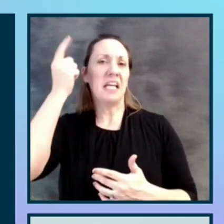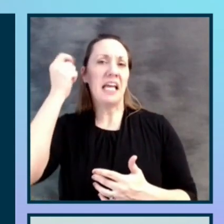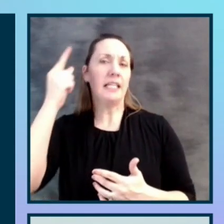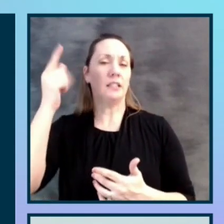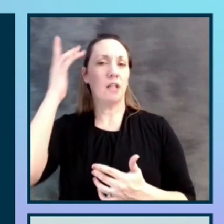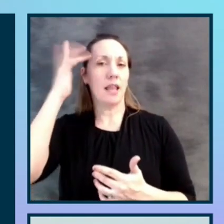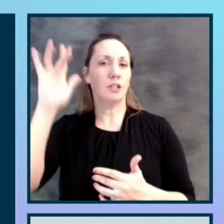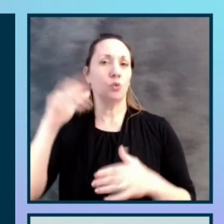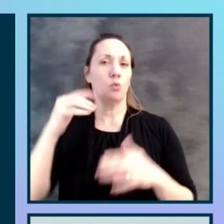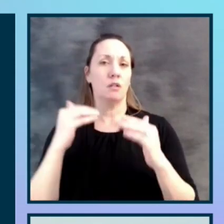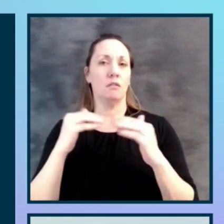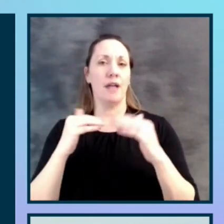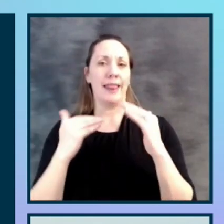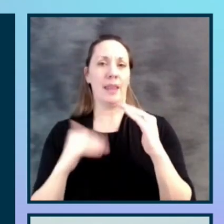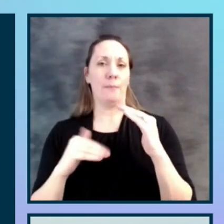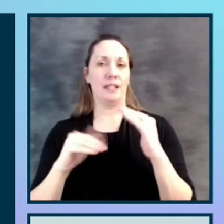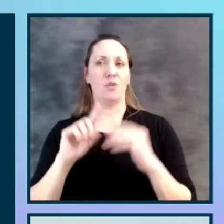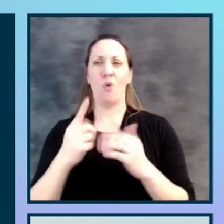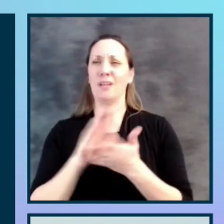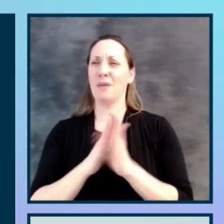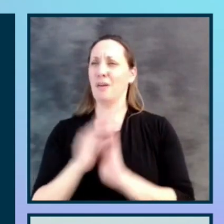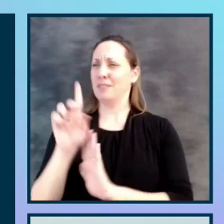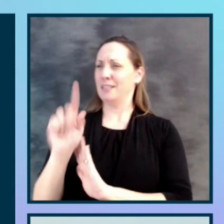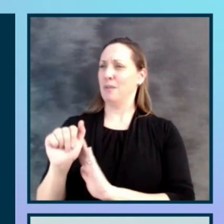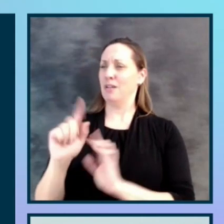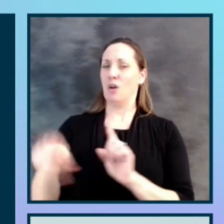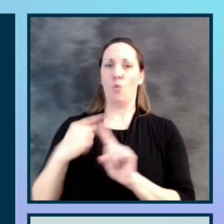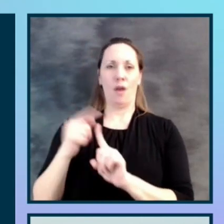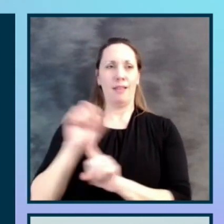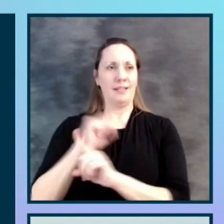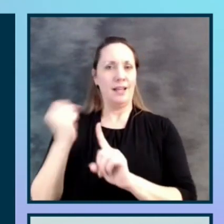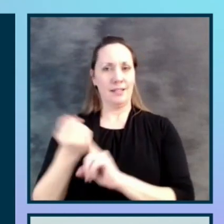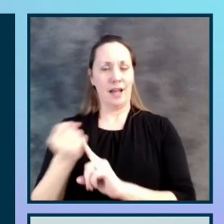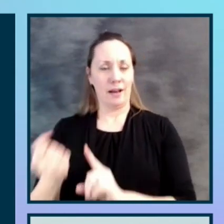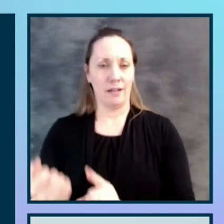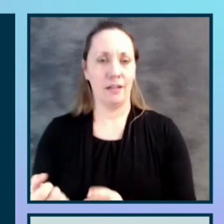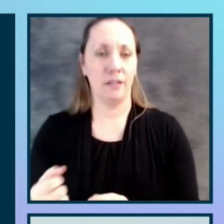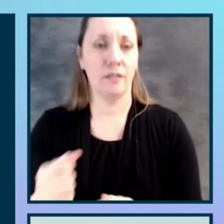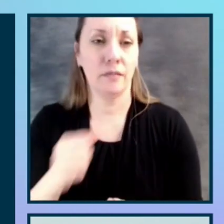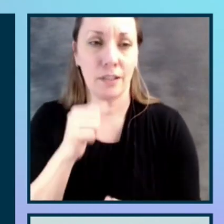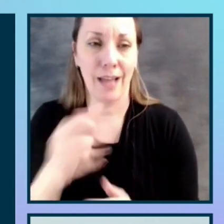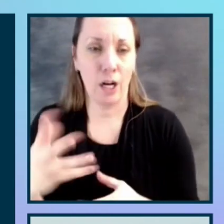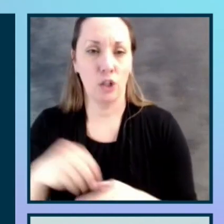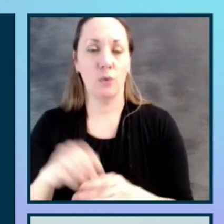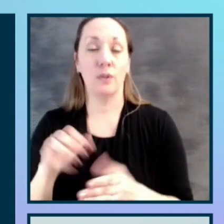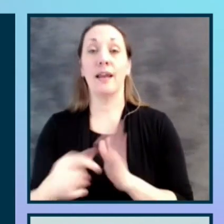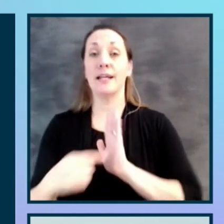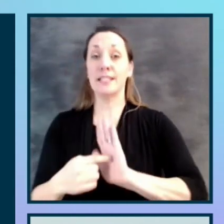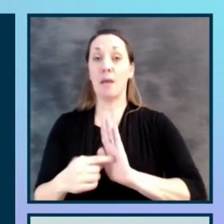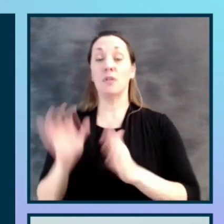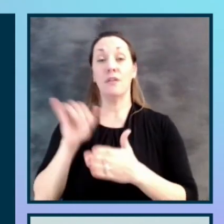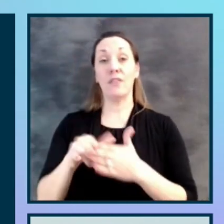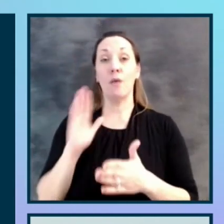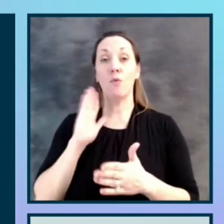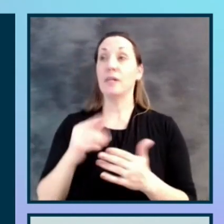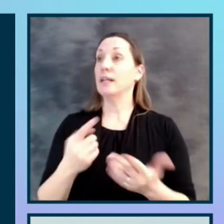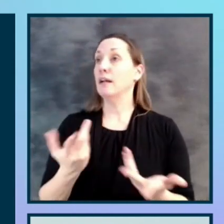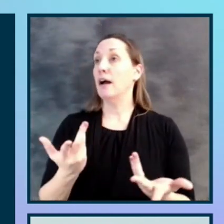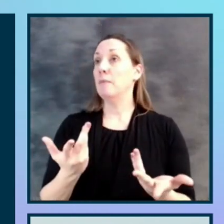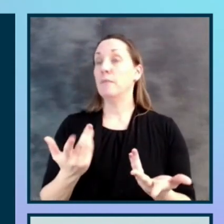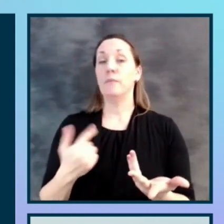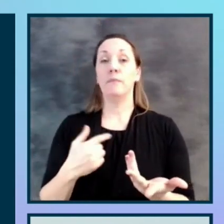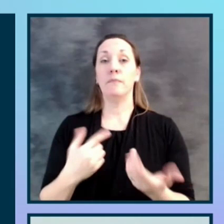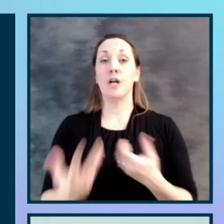become disabilities when the society fails to take it into account and include them. Examples of this will be to say an